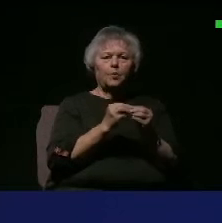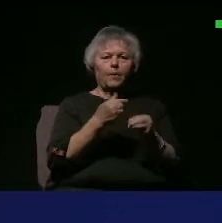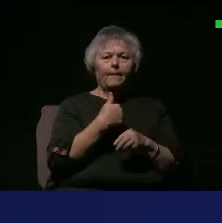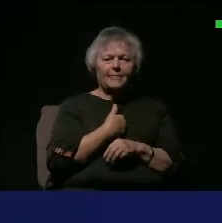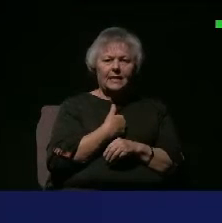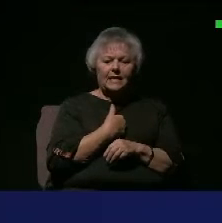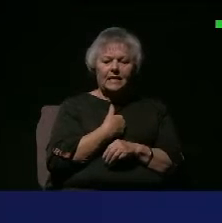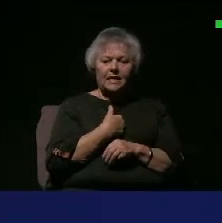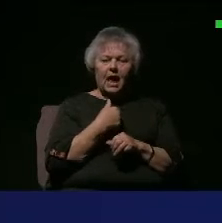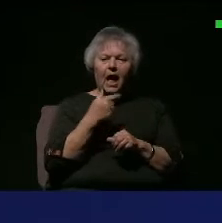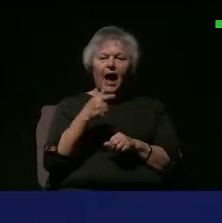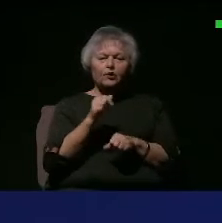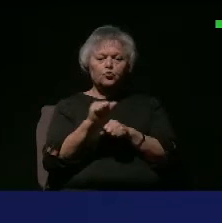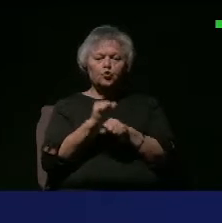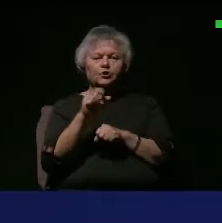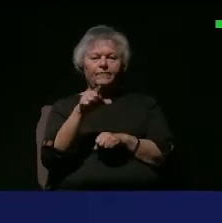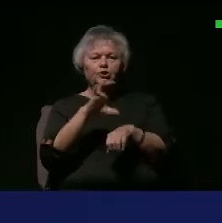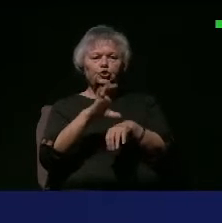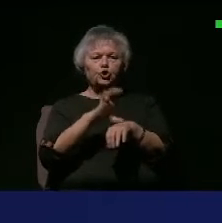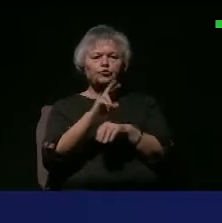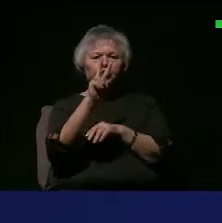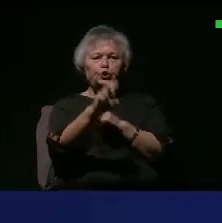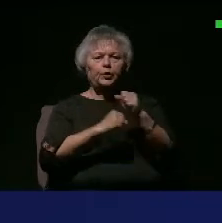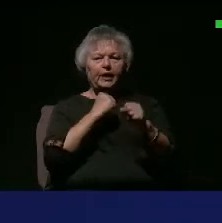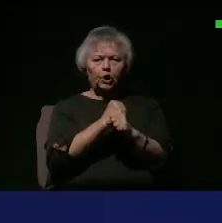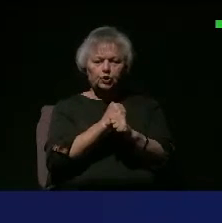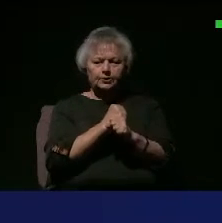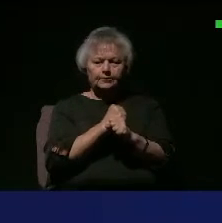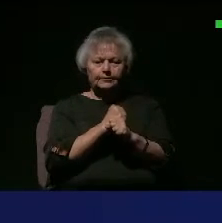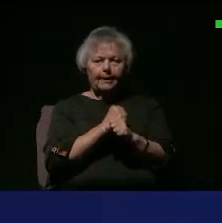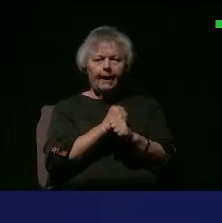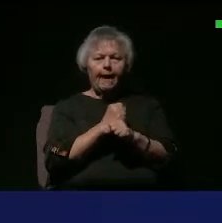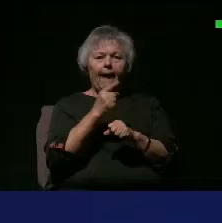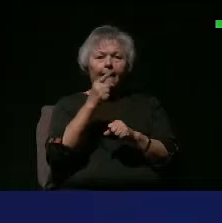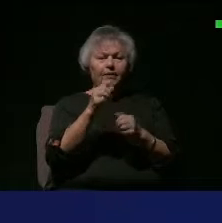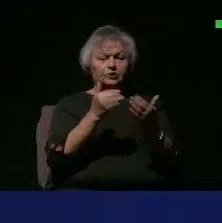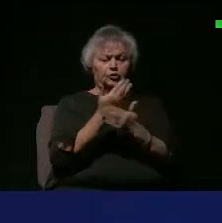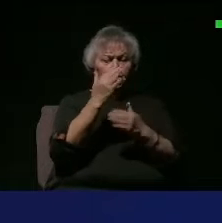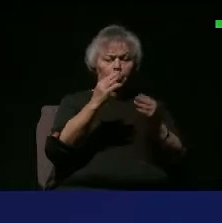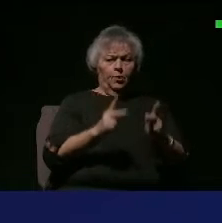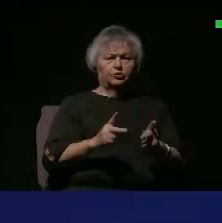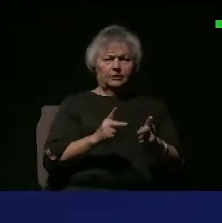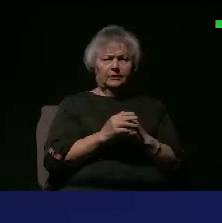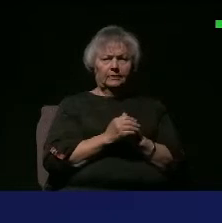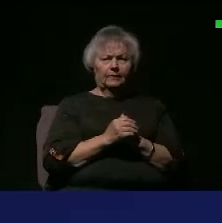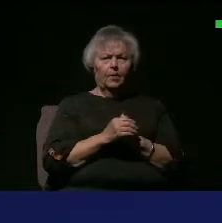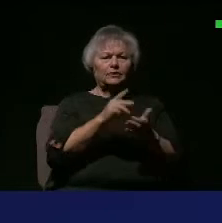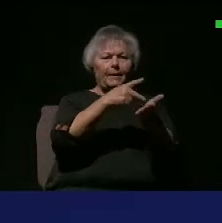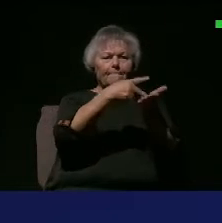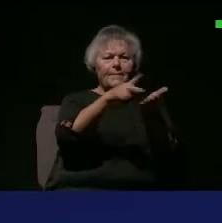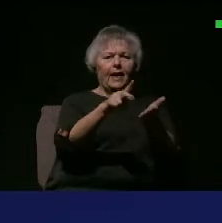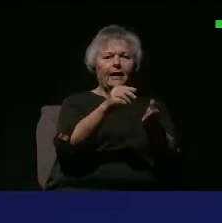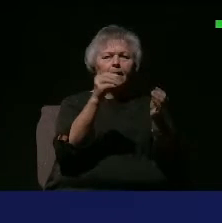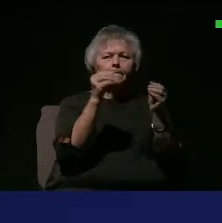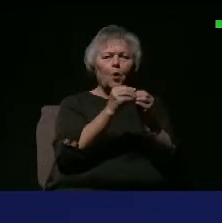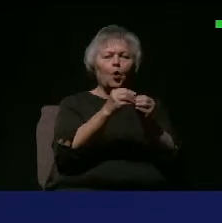being called by a new pastor and was going to be paid more just because I'd chosen a different route. The choice was up to me.